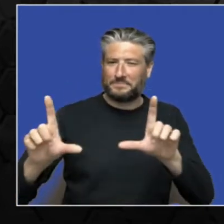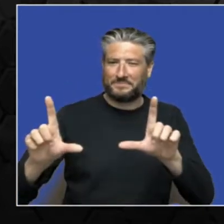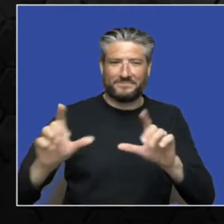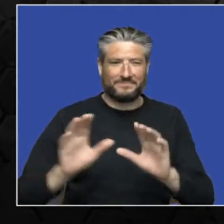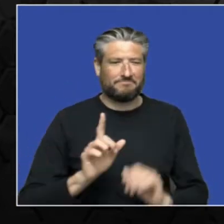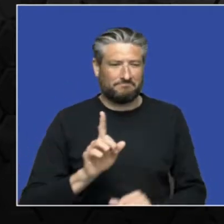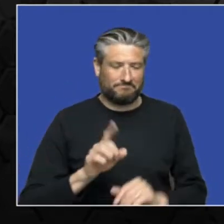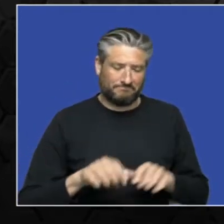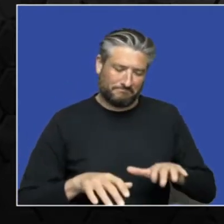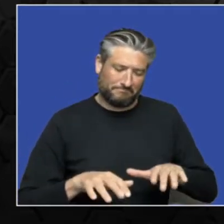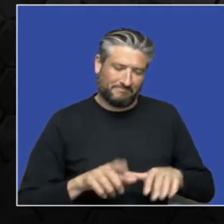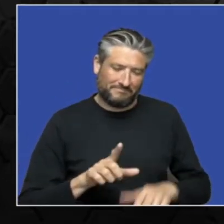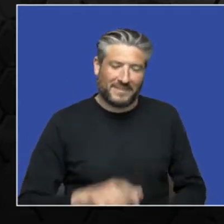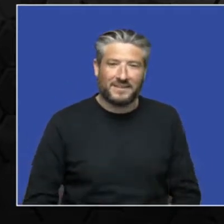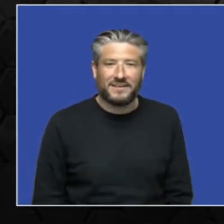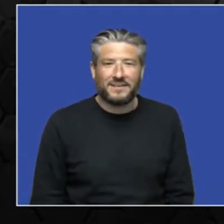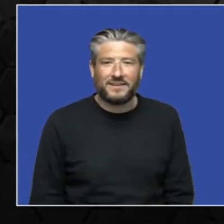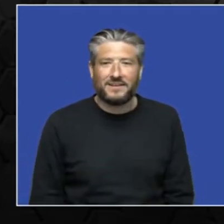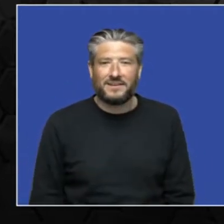Here we go.